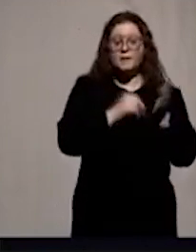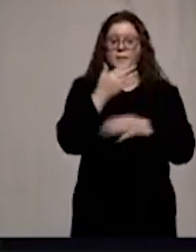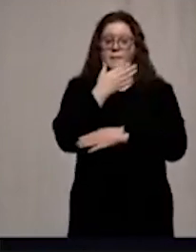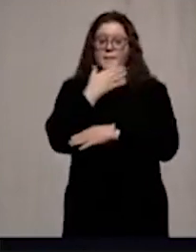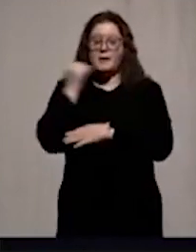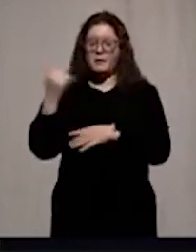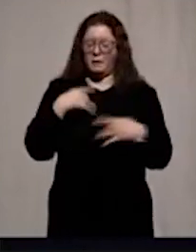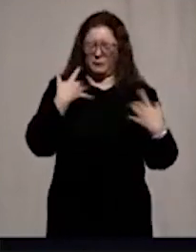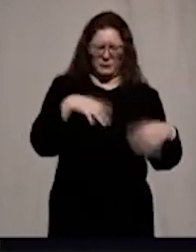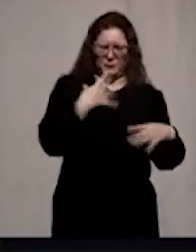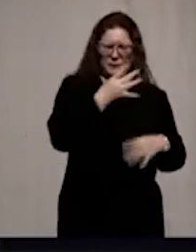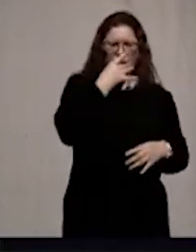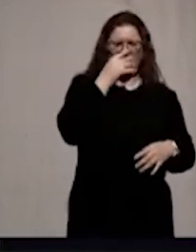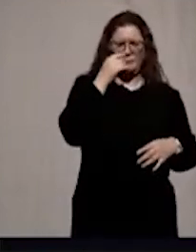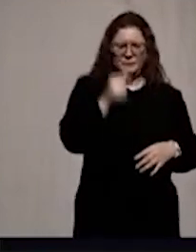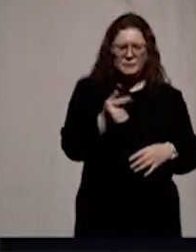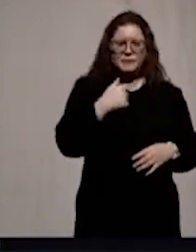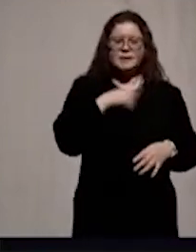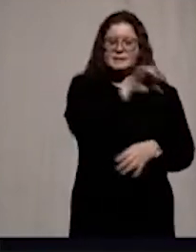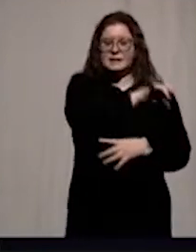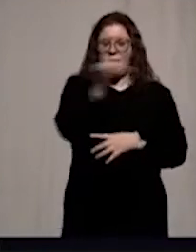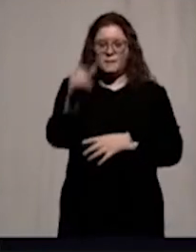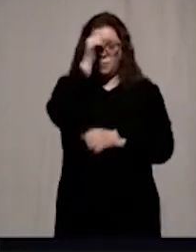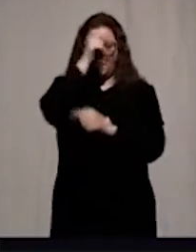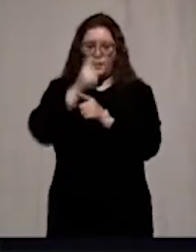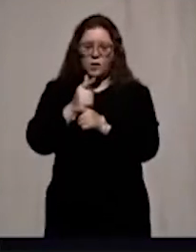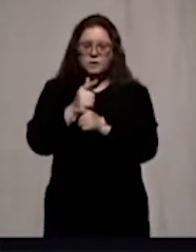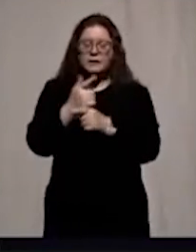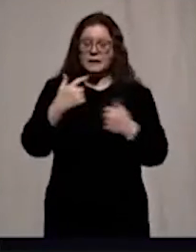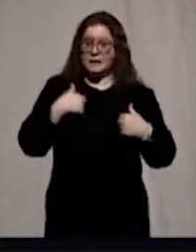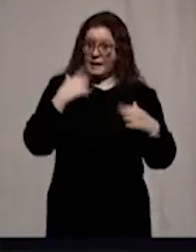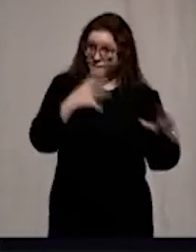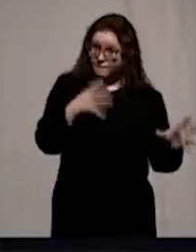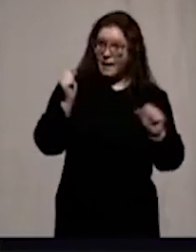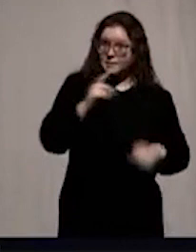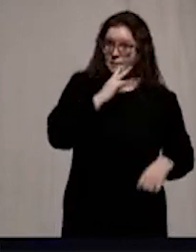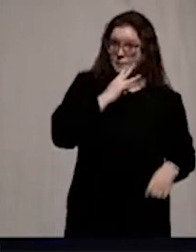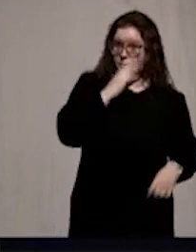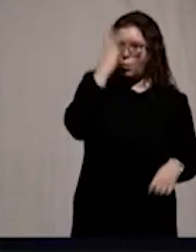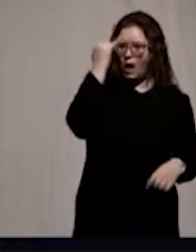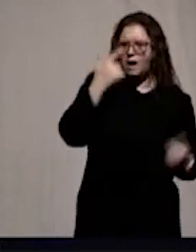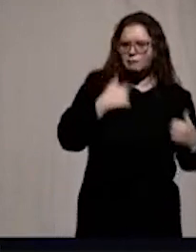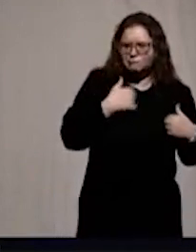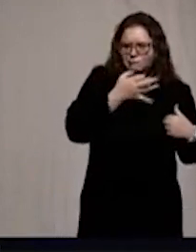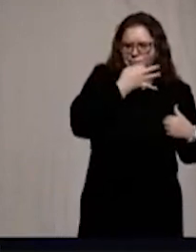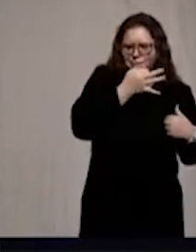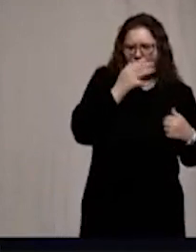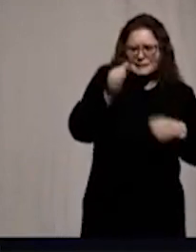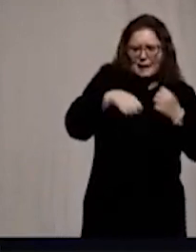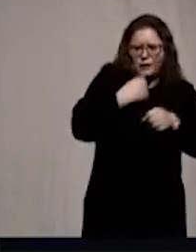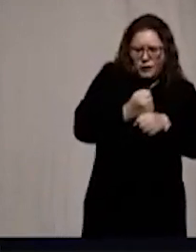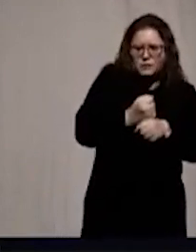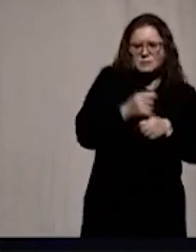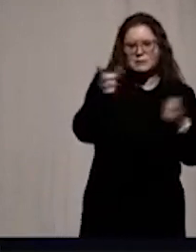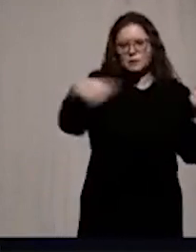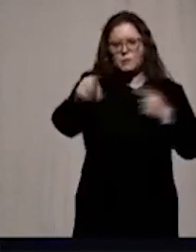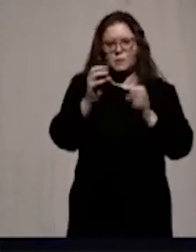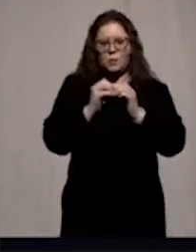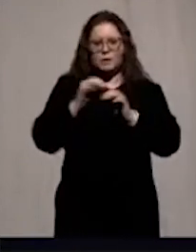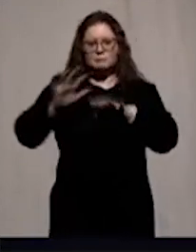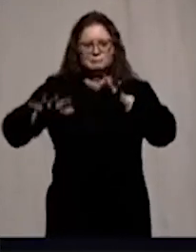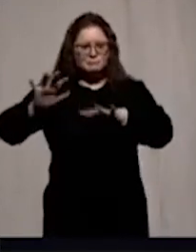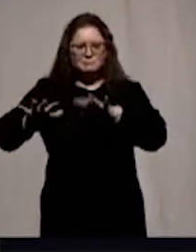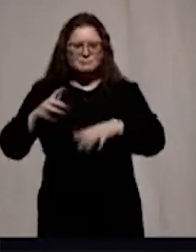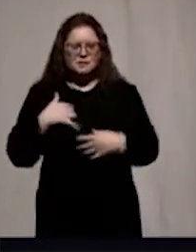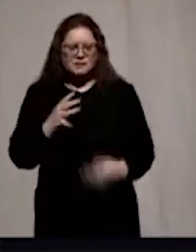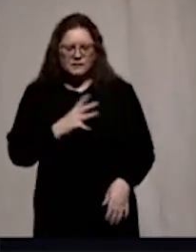as the brothers. But if you try to say it really fast, and the only reason I'm gonna be able to do this is because I've done it for like 10 years in a row. It's Bobby and his brother ate some butter that was bitter, and the